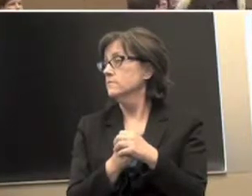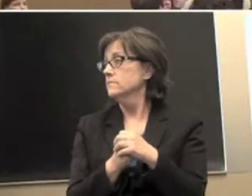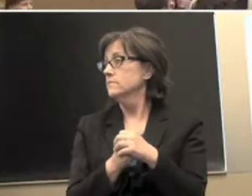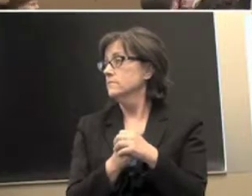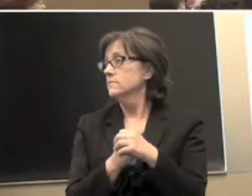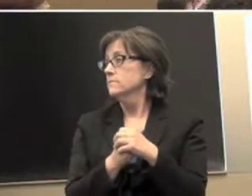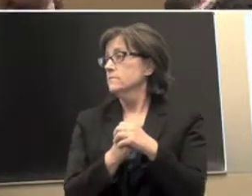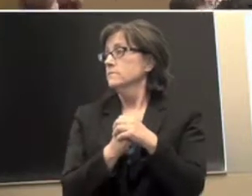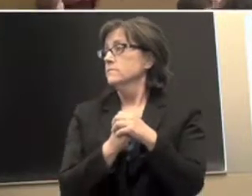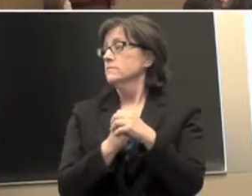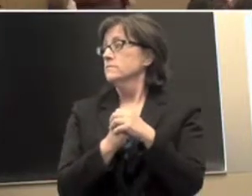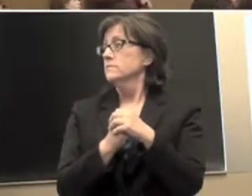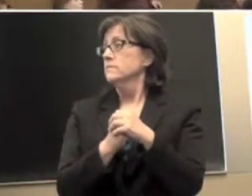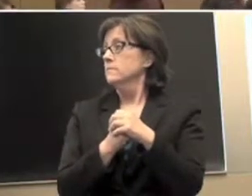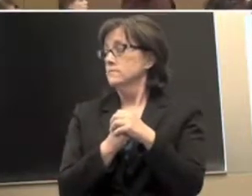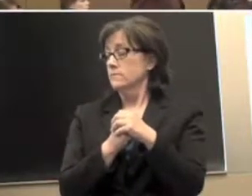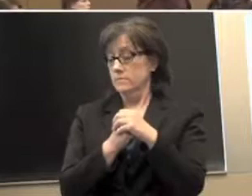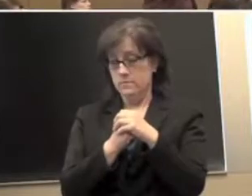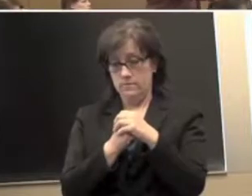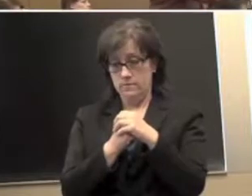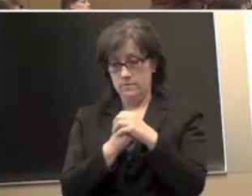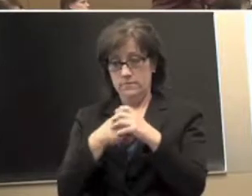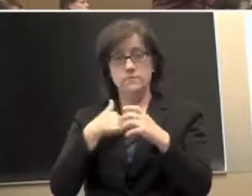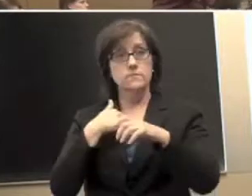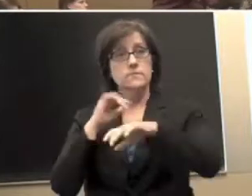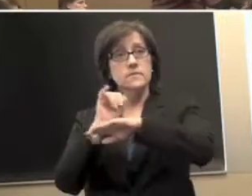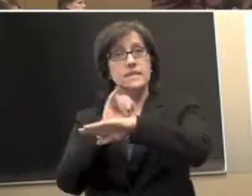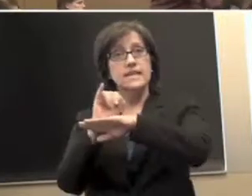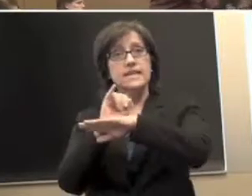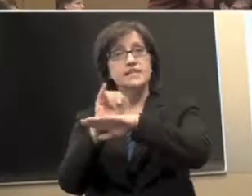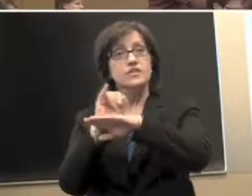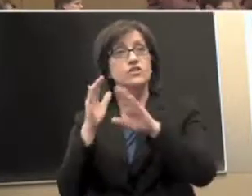Okay. I'll let you put that in front of you.